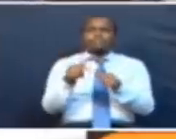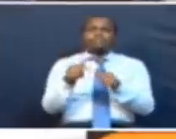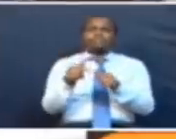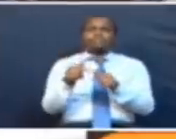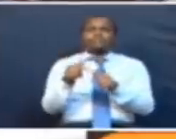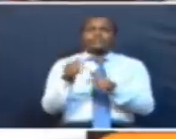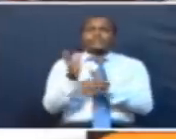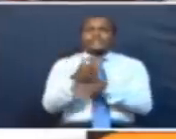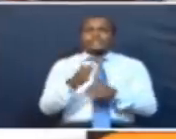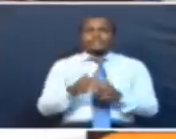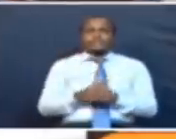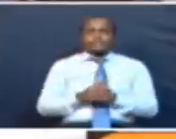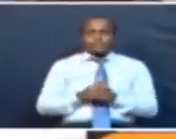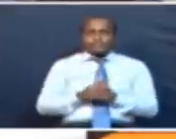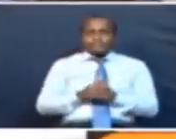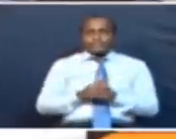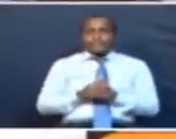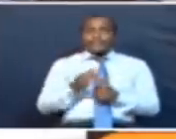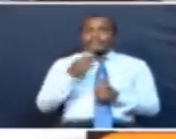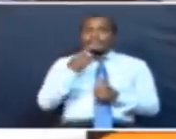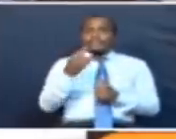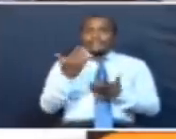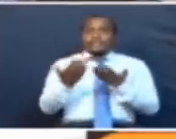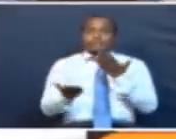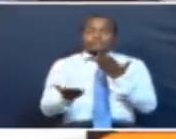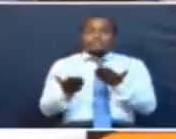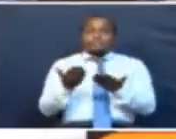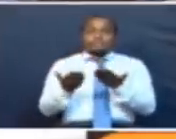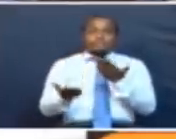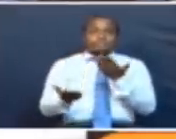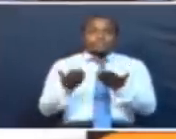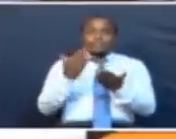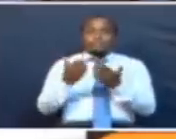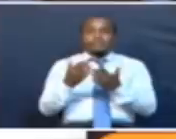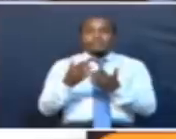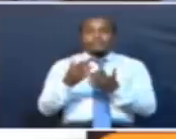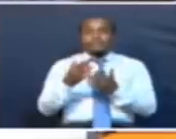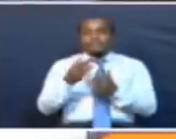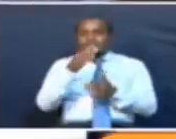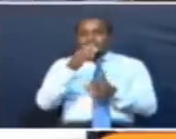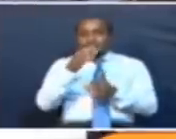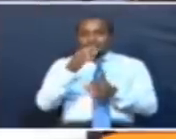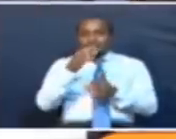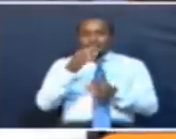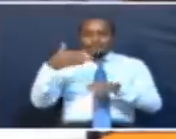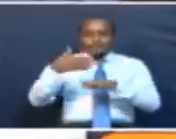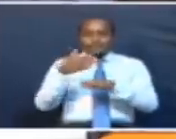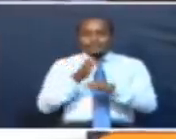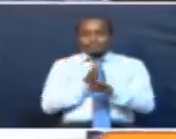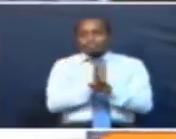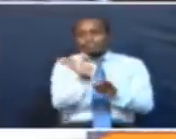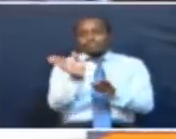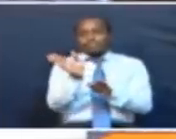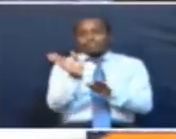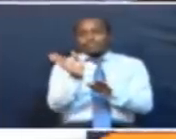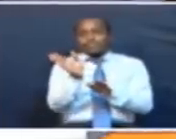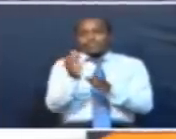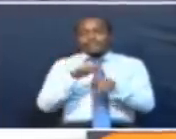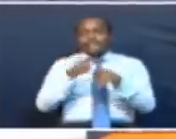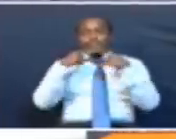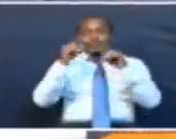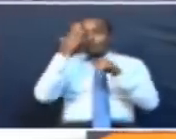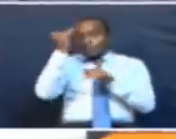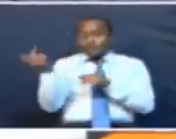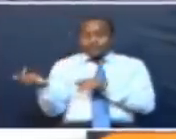ya wabunge wakidai kuwa Matiang'i huenda alinoa kitendawili cha sukari alipotoa tahadhari hiyo, kwani kufika mbele ya kamati hiyo